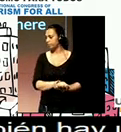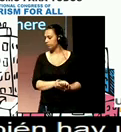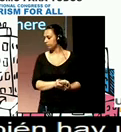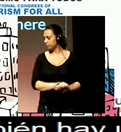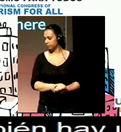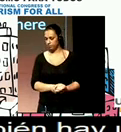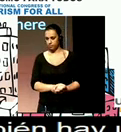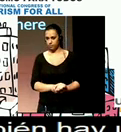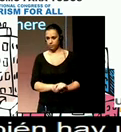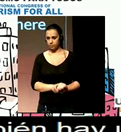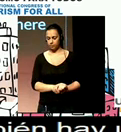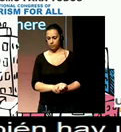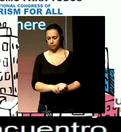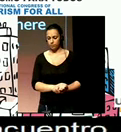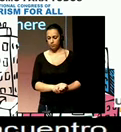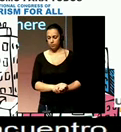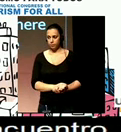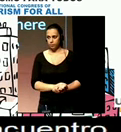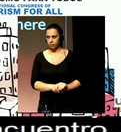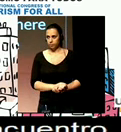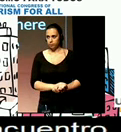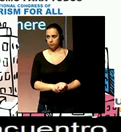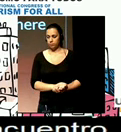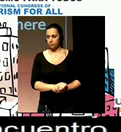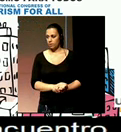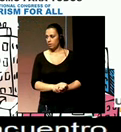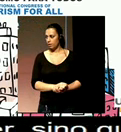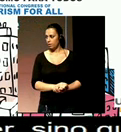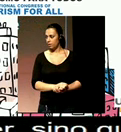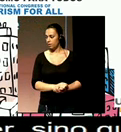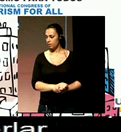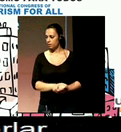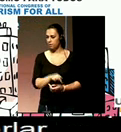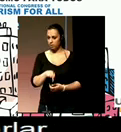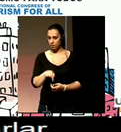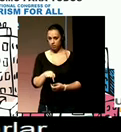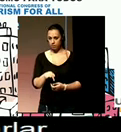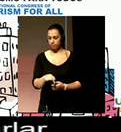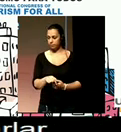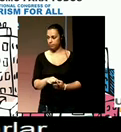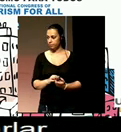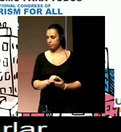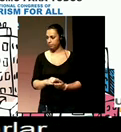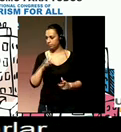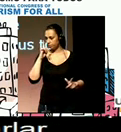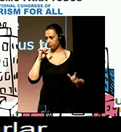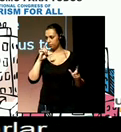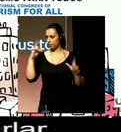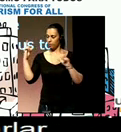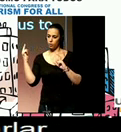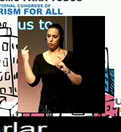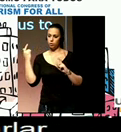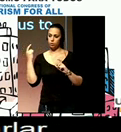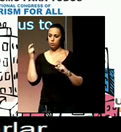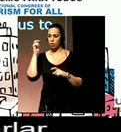tactile guiding paths. And this is, again, a challenge for us. To what extent must we standardize the information